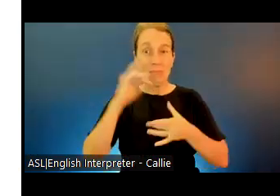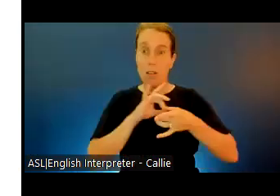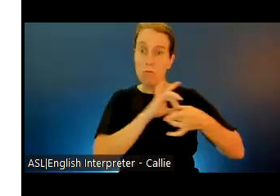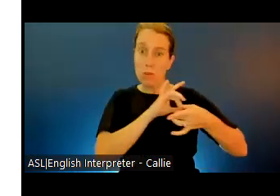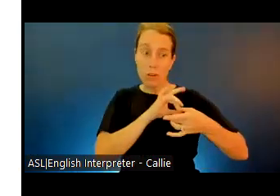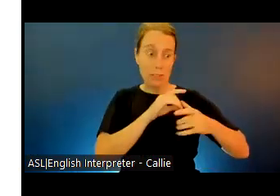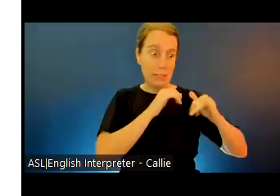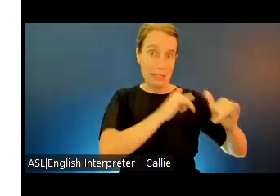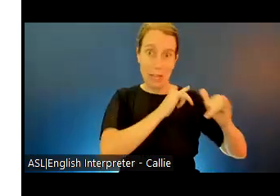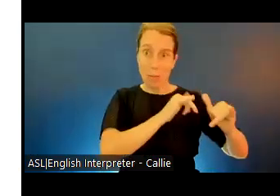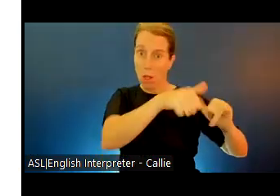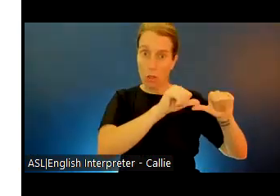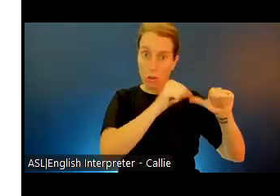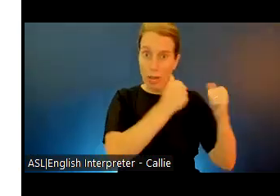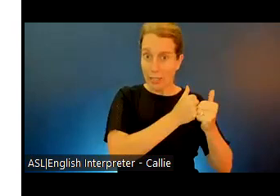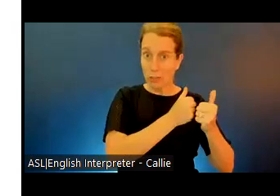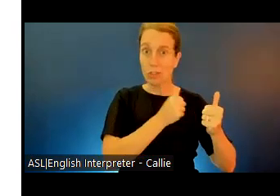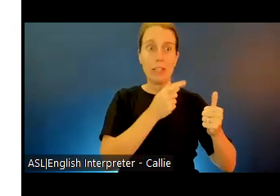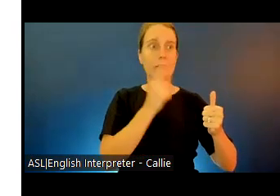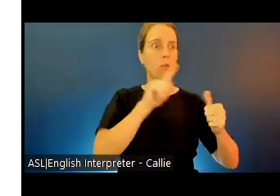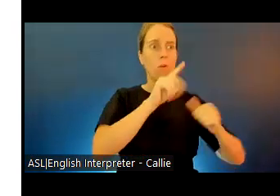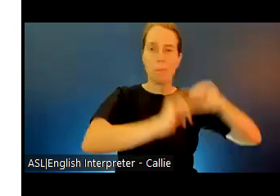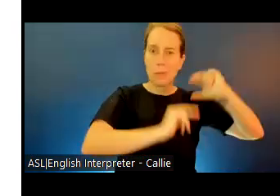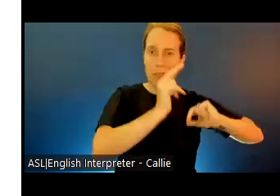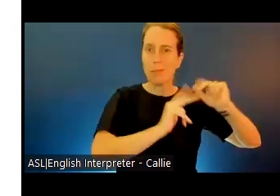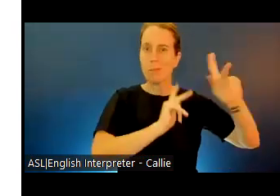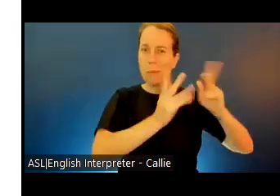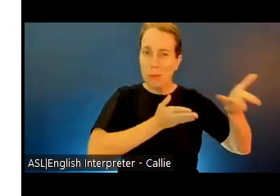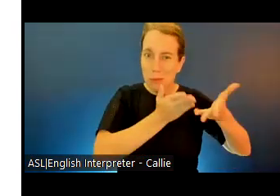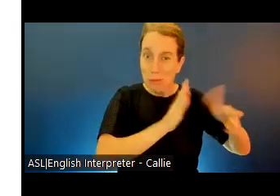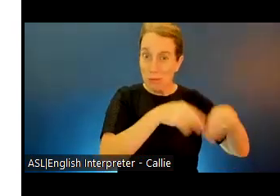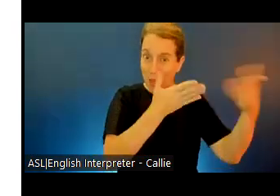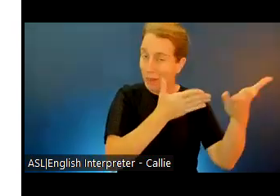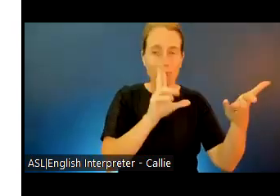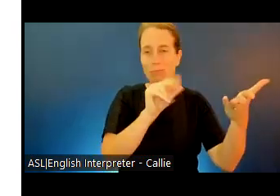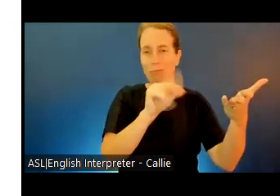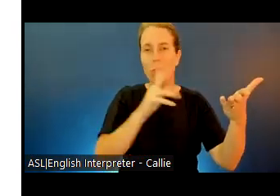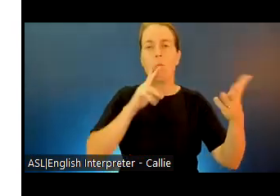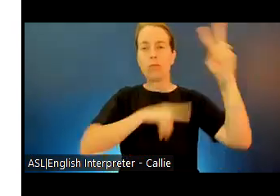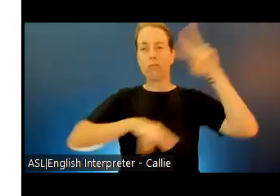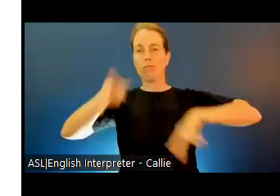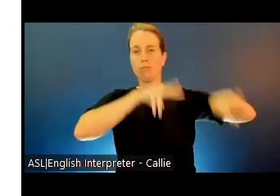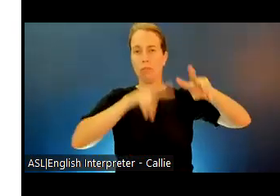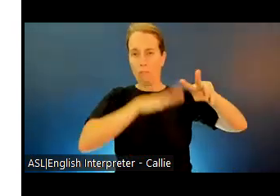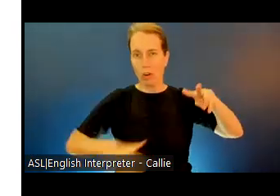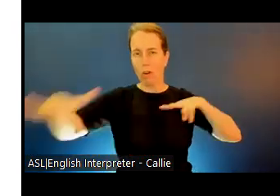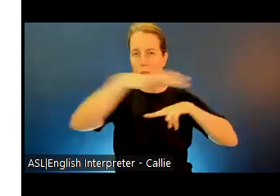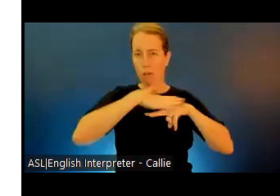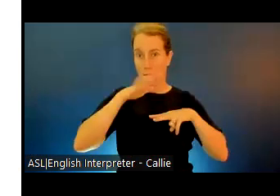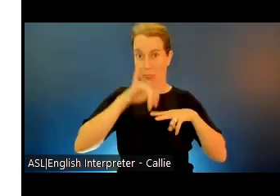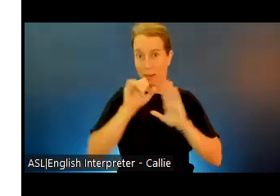disabilities. We are also the designated protection advocacy system for the state of South Carolina, which I'll discuss later, gives